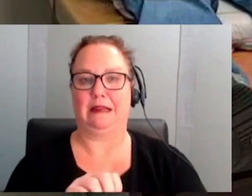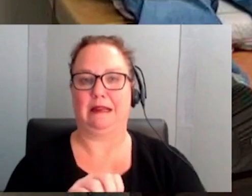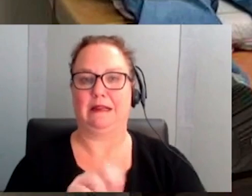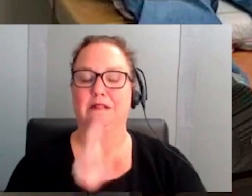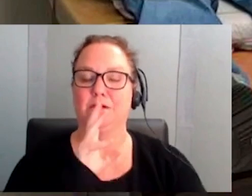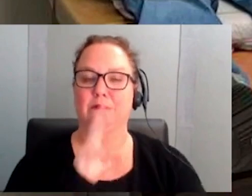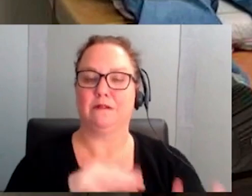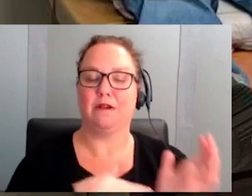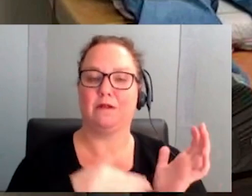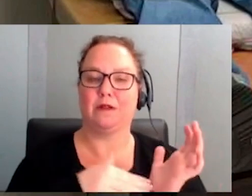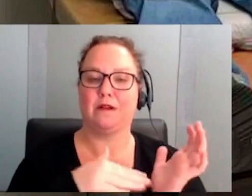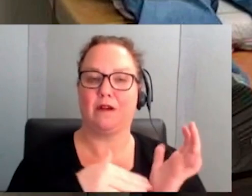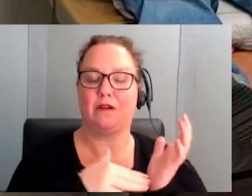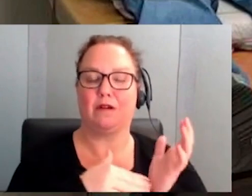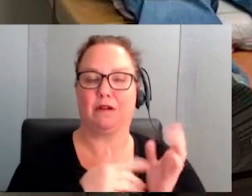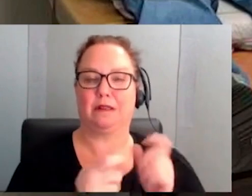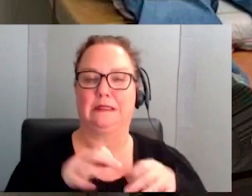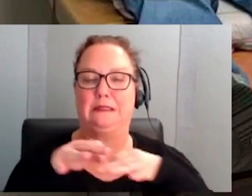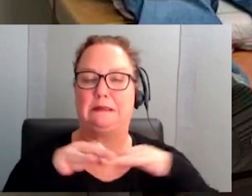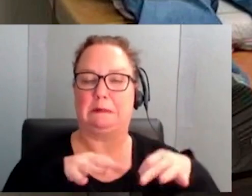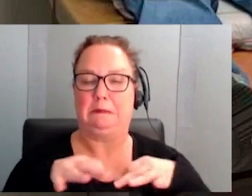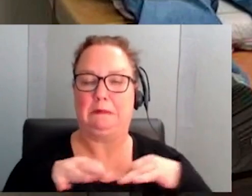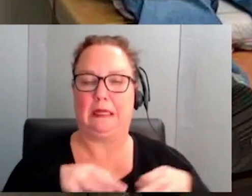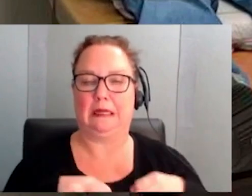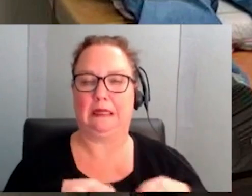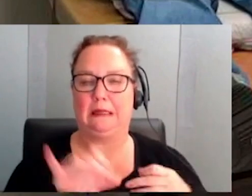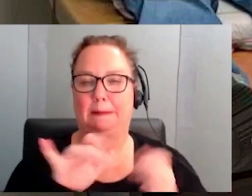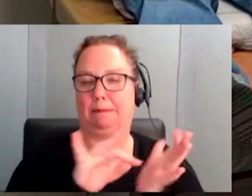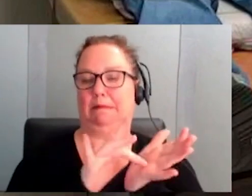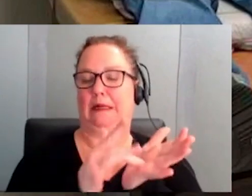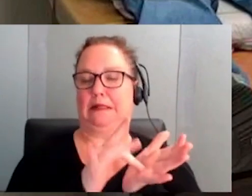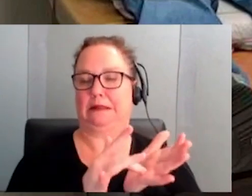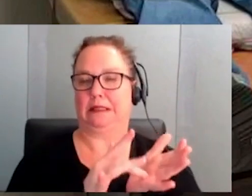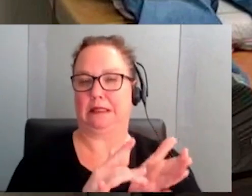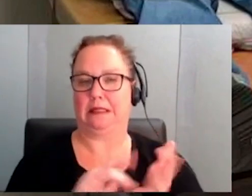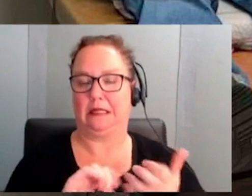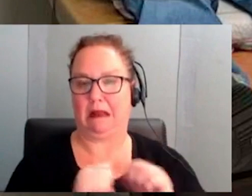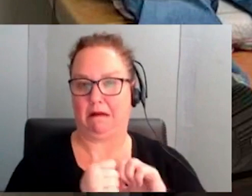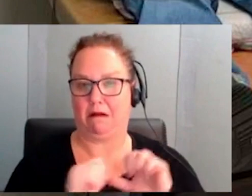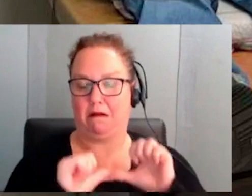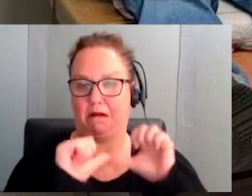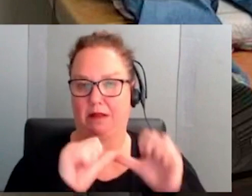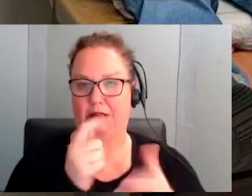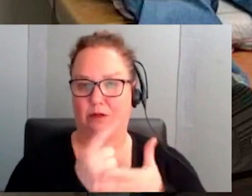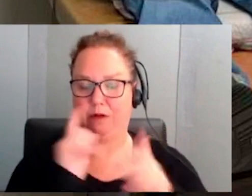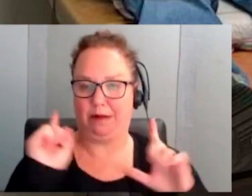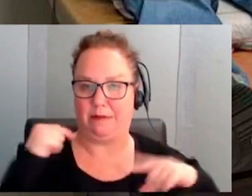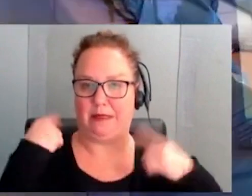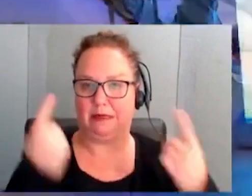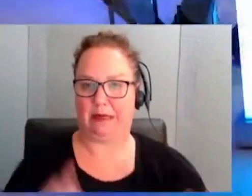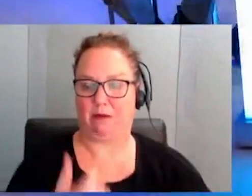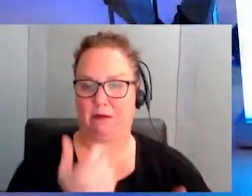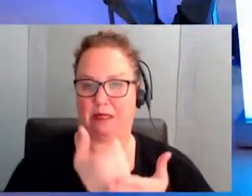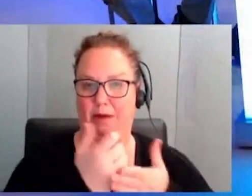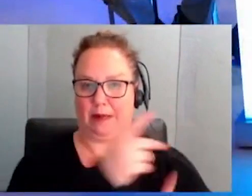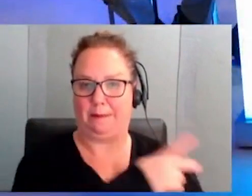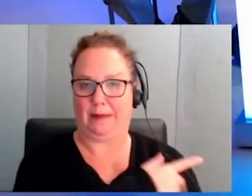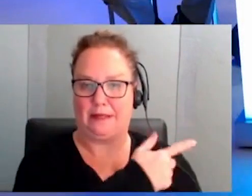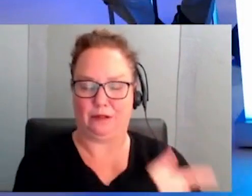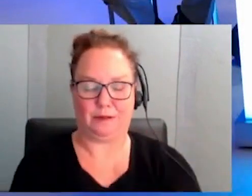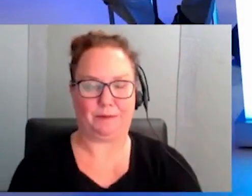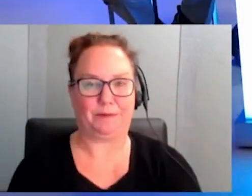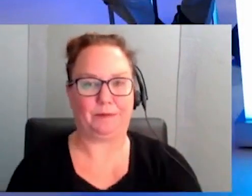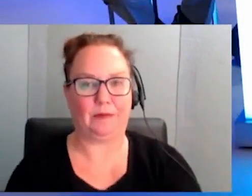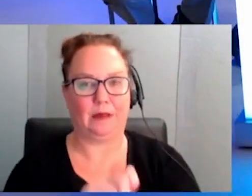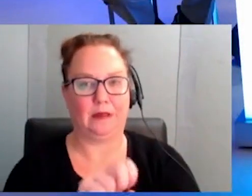us a little bit about what Sublocade is and how long this treatment has been around and how it's helping patients. So Sublocade is